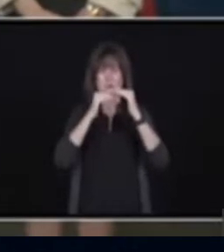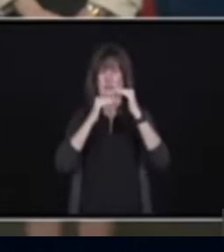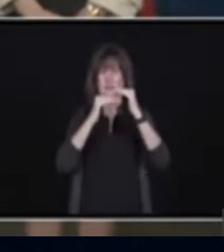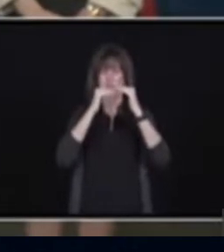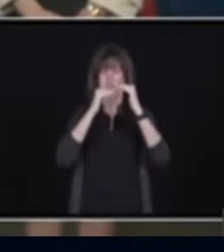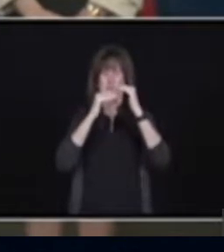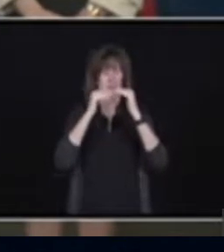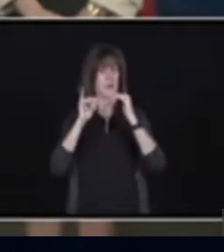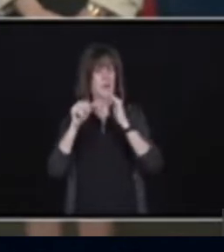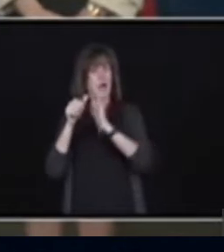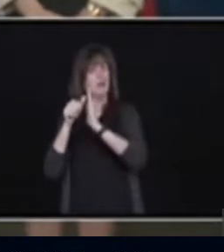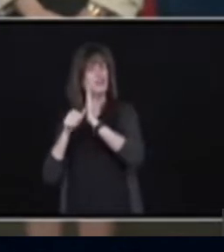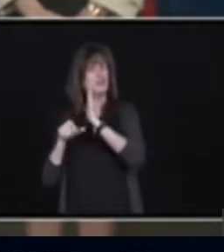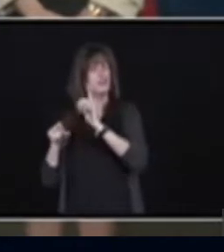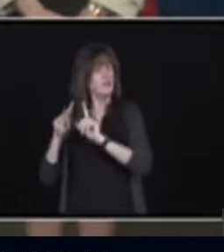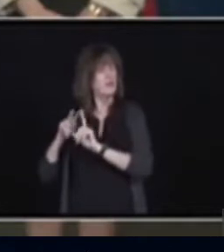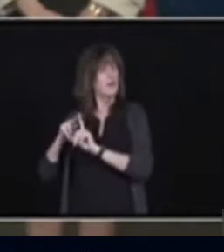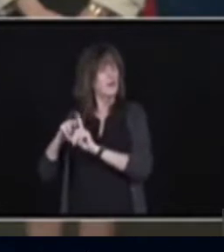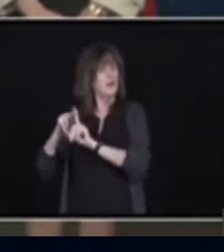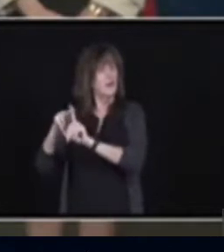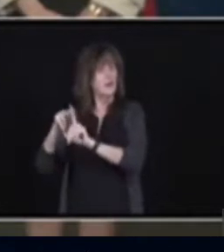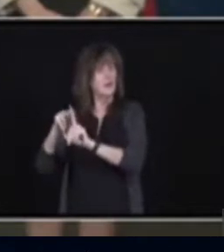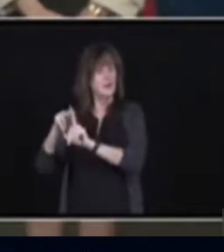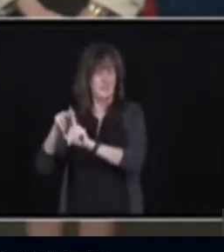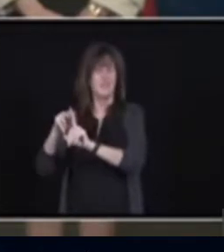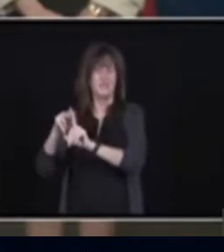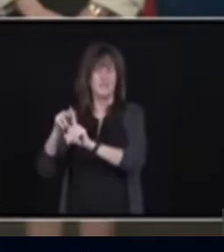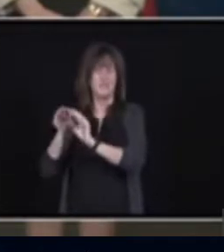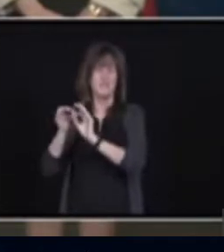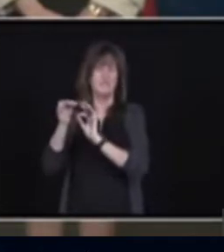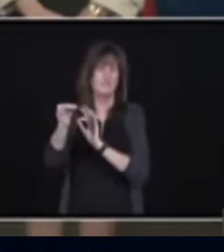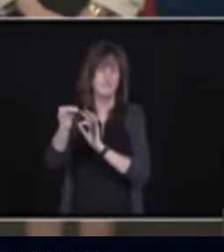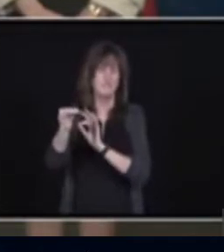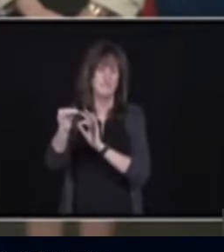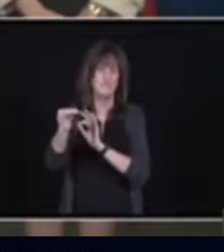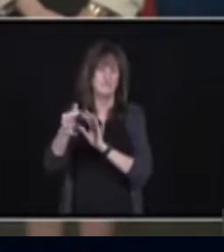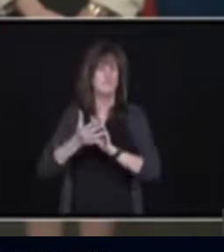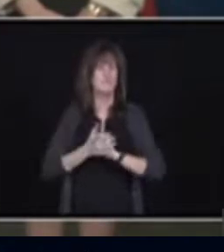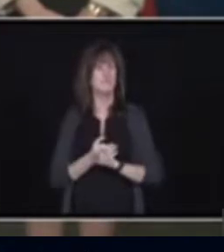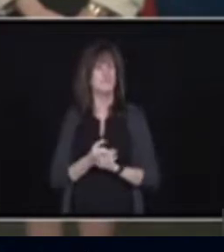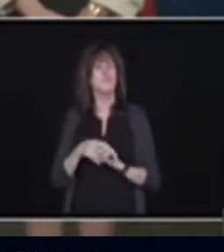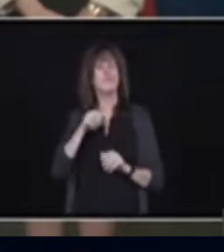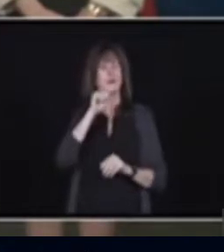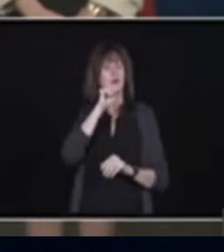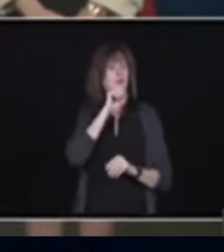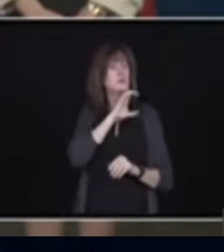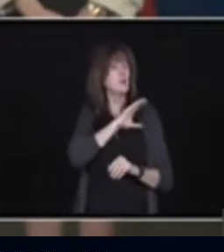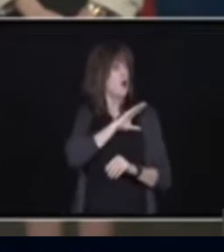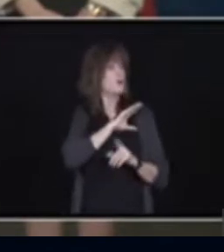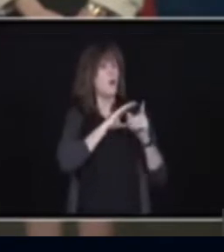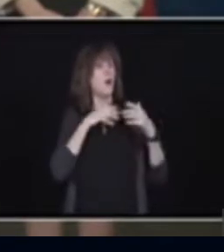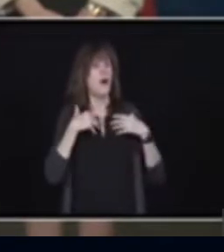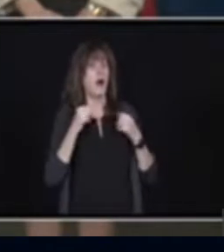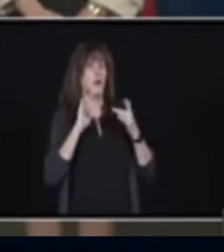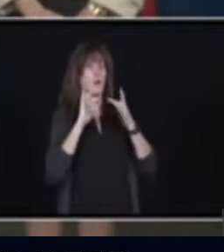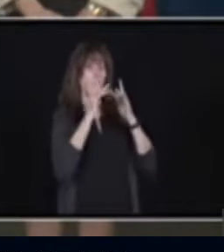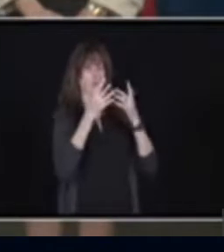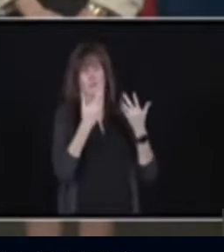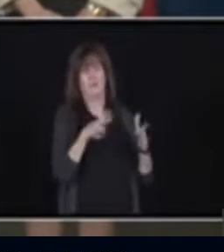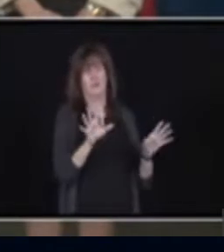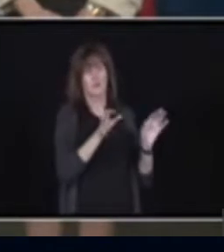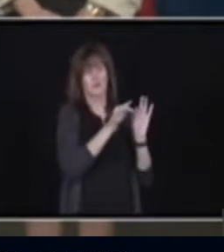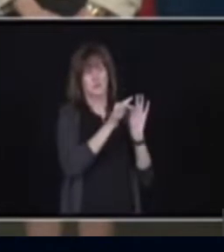surgeries. In fact, some hospitals like Scarborough Health Network have already had to delay surgeries. My